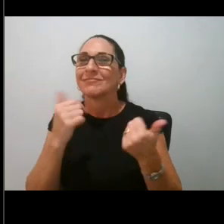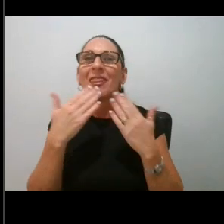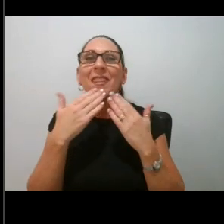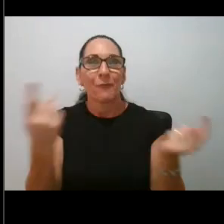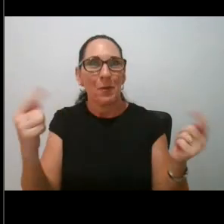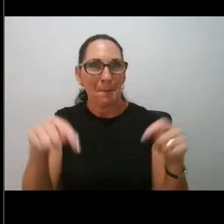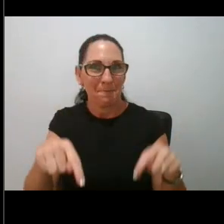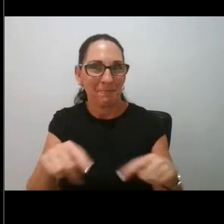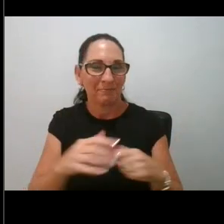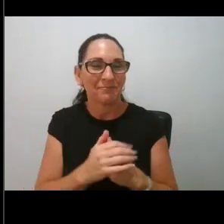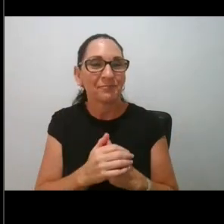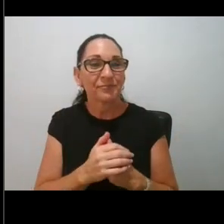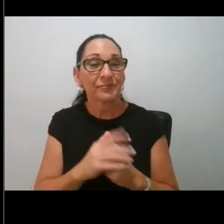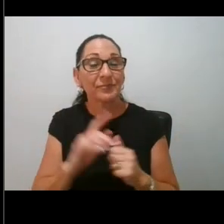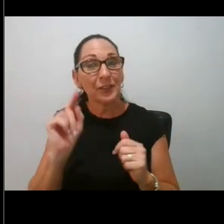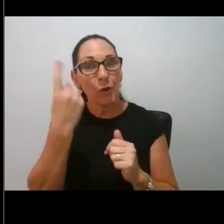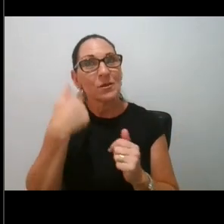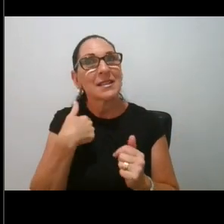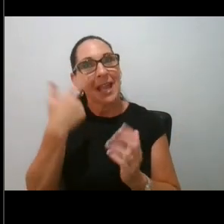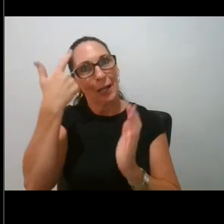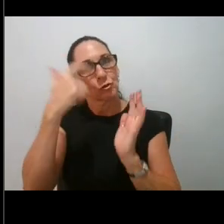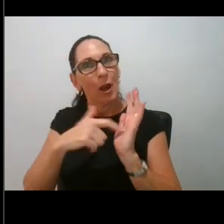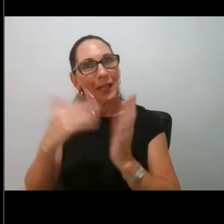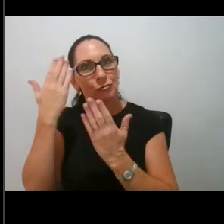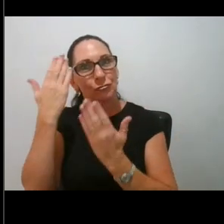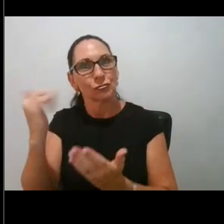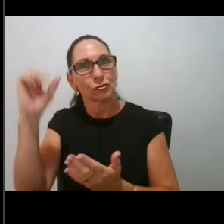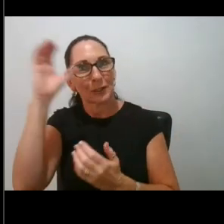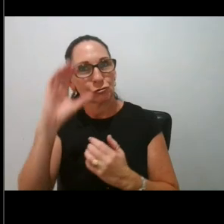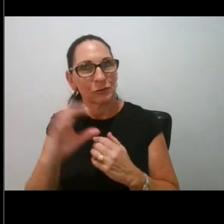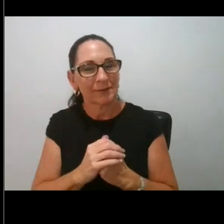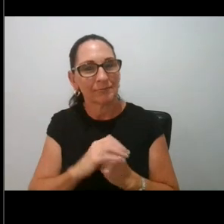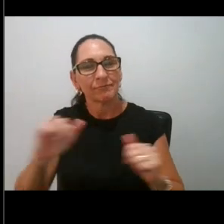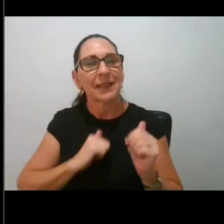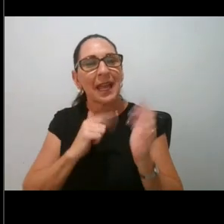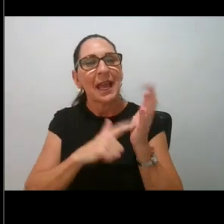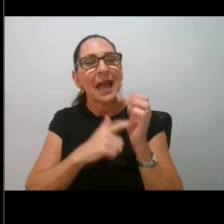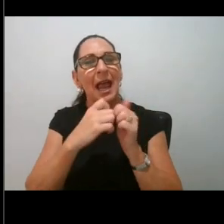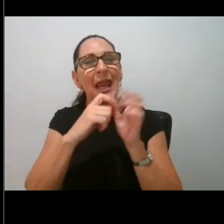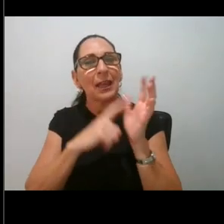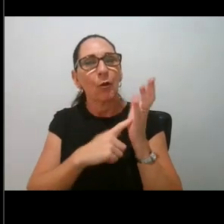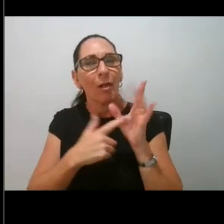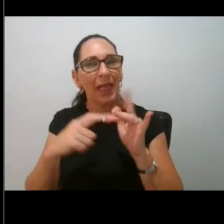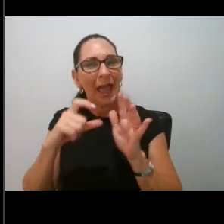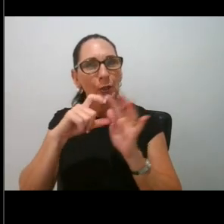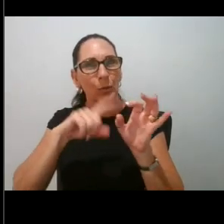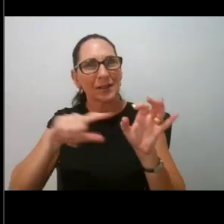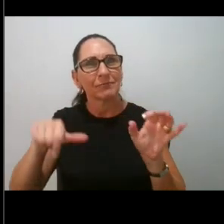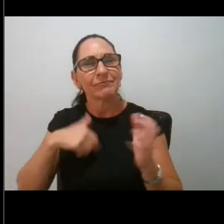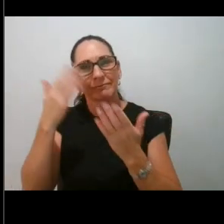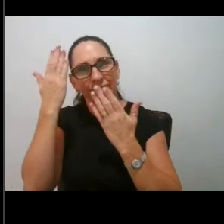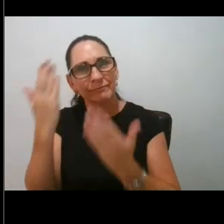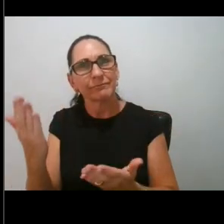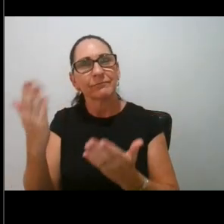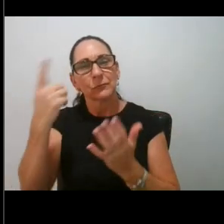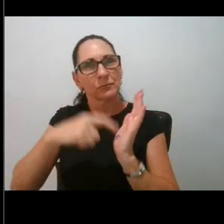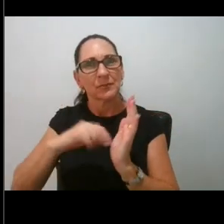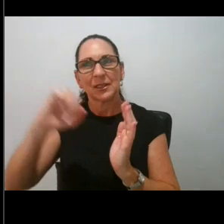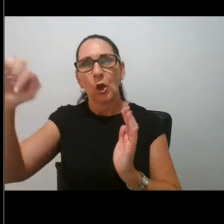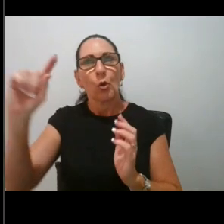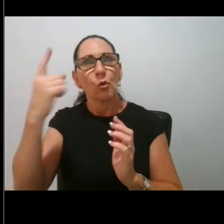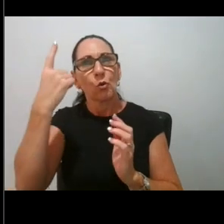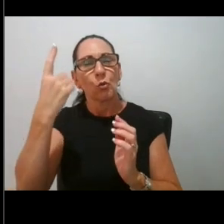country. So Legal Aid Queensland acknowledges and respects the First Nations custodians of the lands where our offices stand and